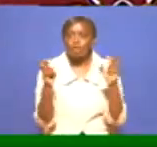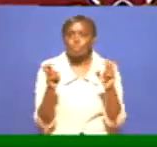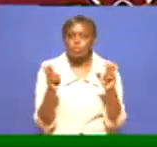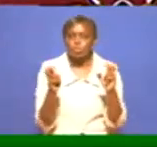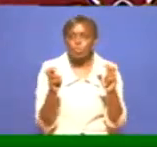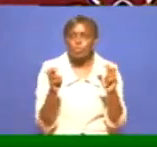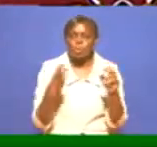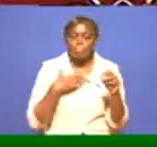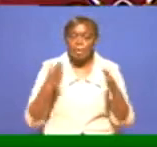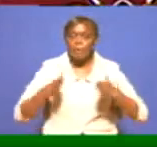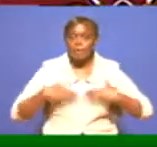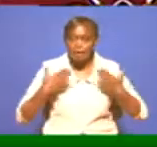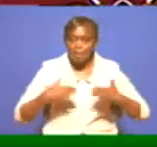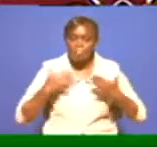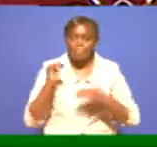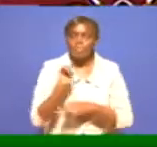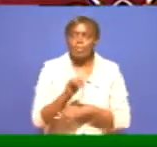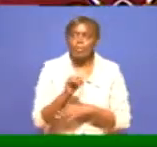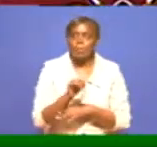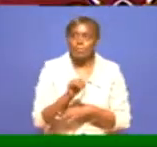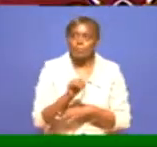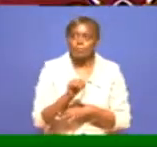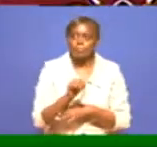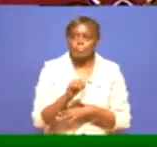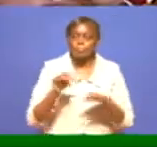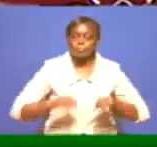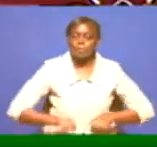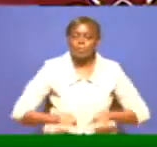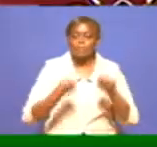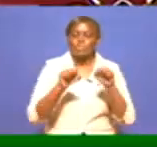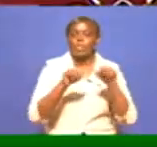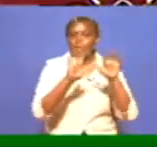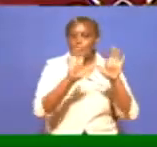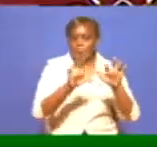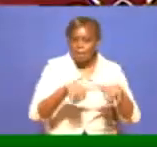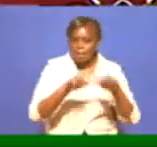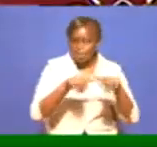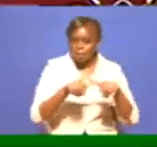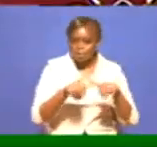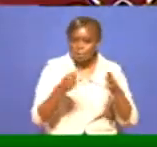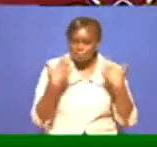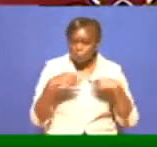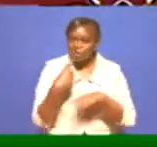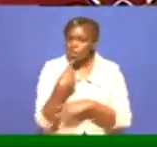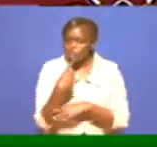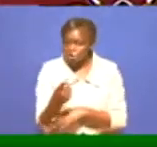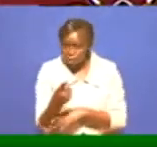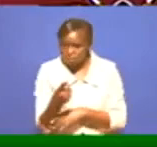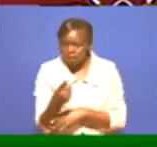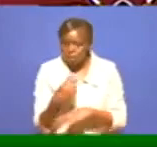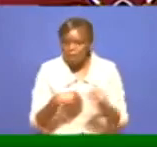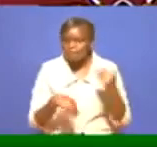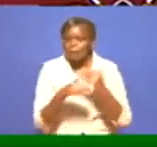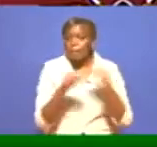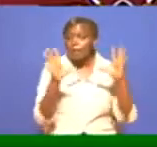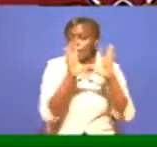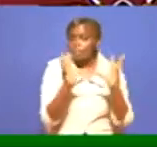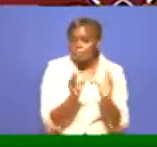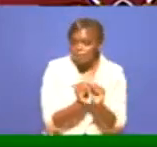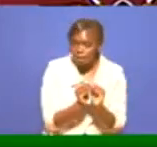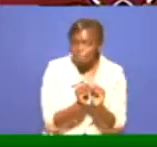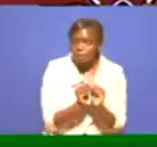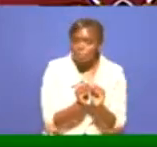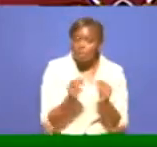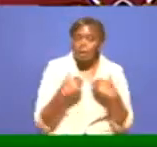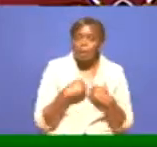I'm happy that the Chair of Agriculture has said that in the supplementary they have put